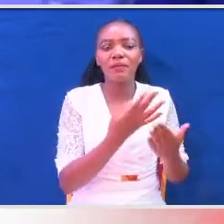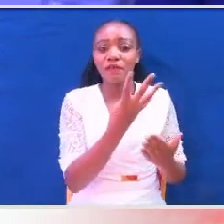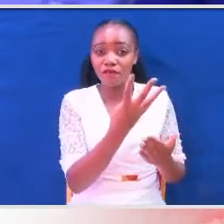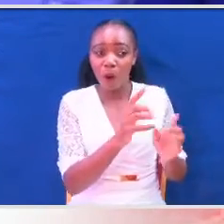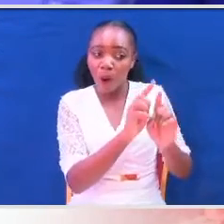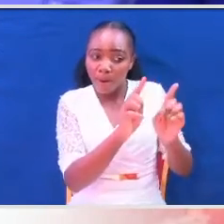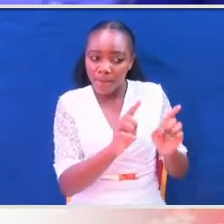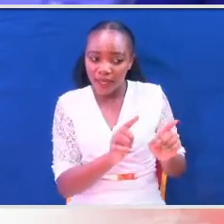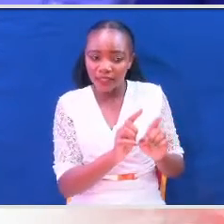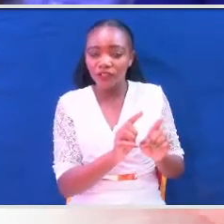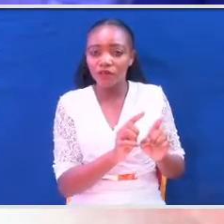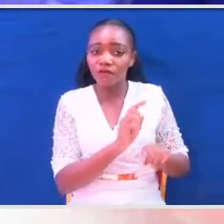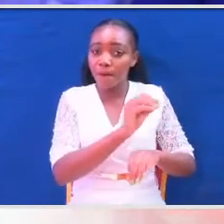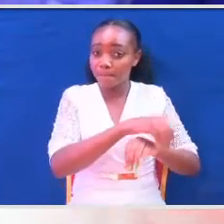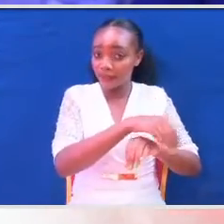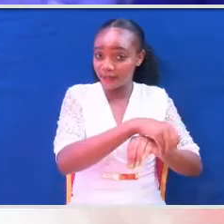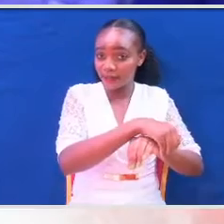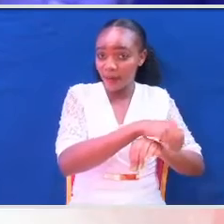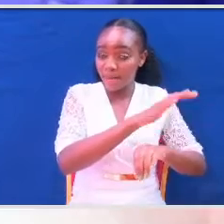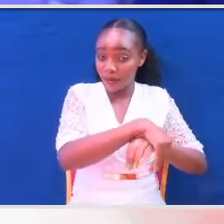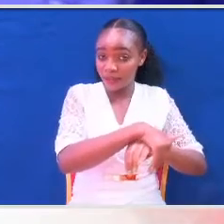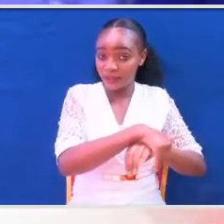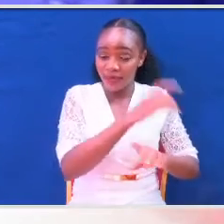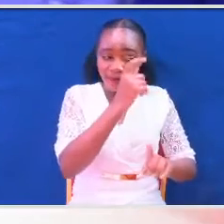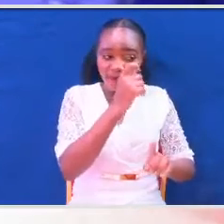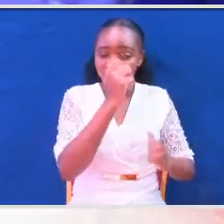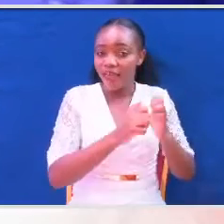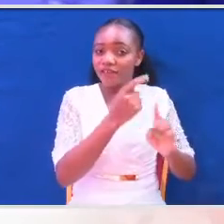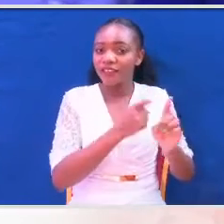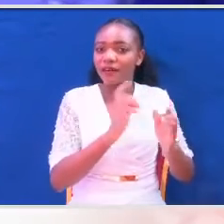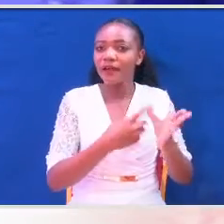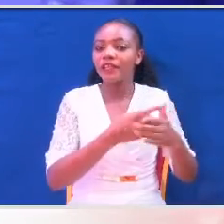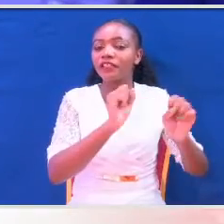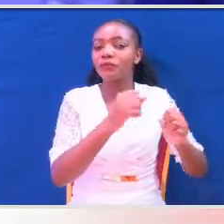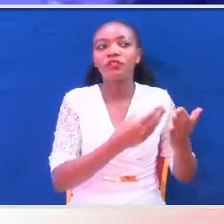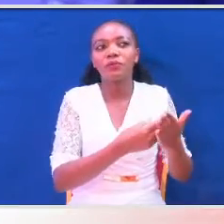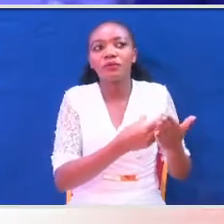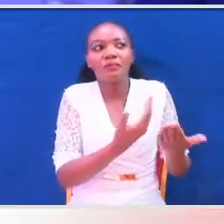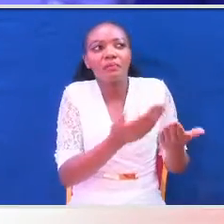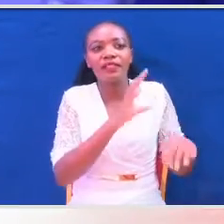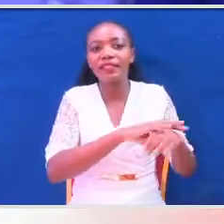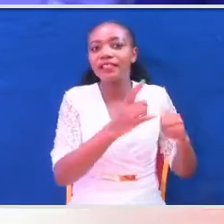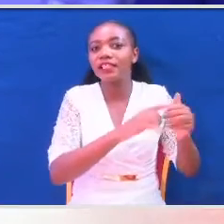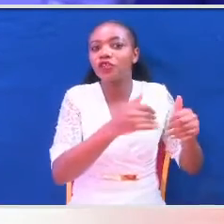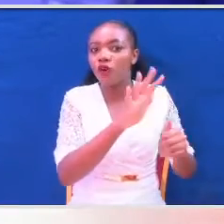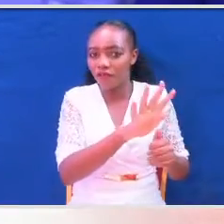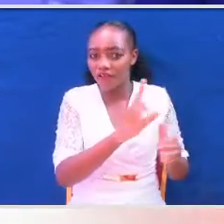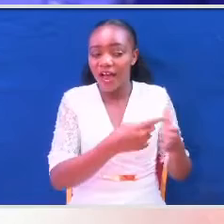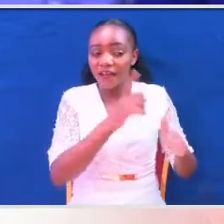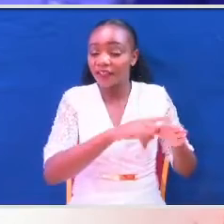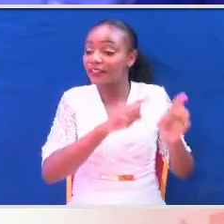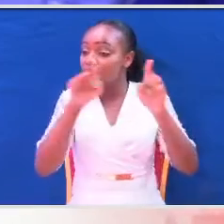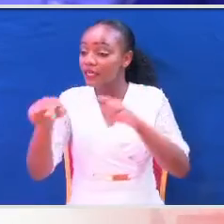of sanitary towels per term, and she can be able to buy 6 or 5. So when they come to